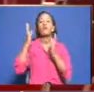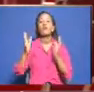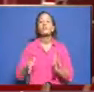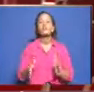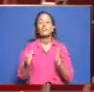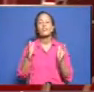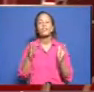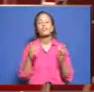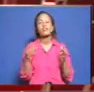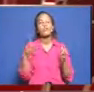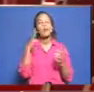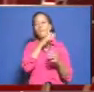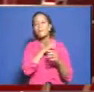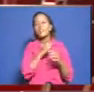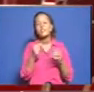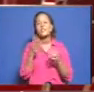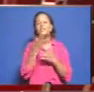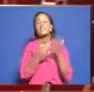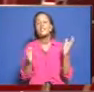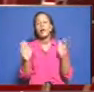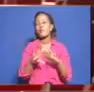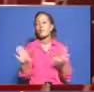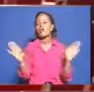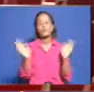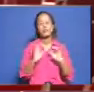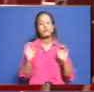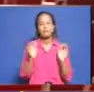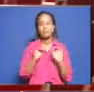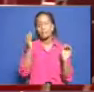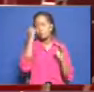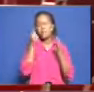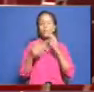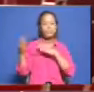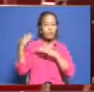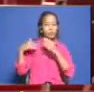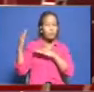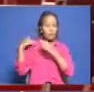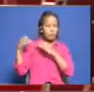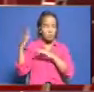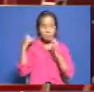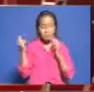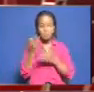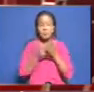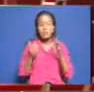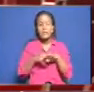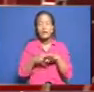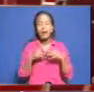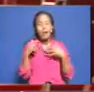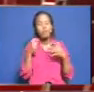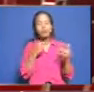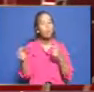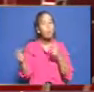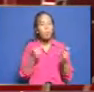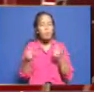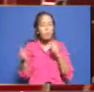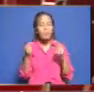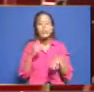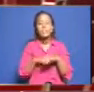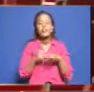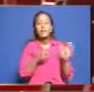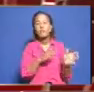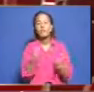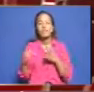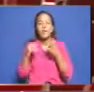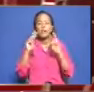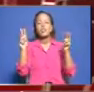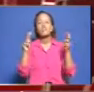does not lose some of its land, given that over the years we have seen it get into tussles here and there when it comes to land issues. Now